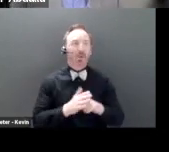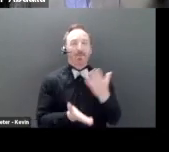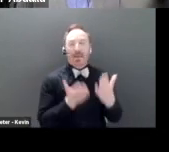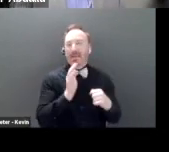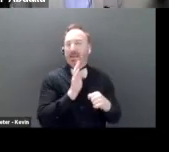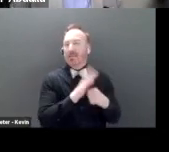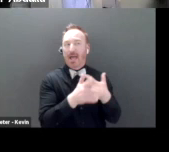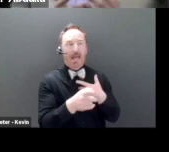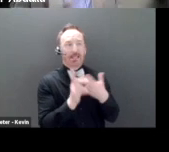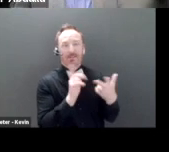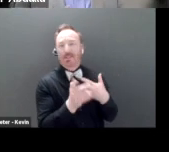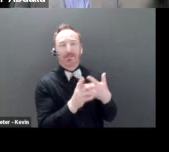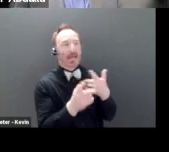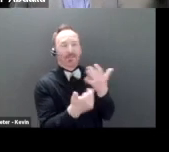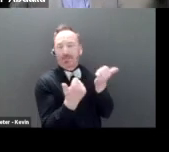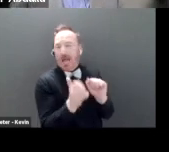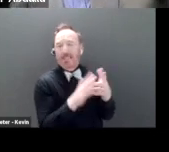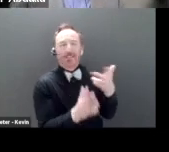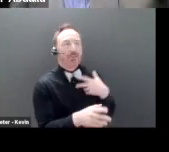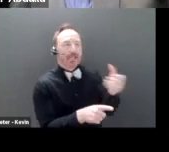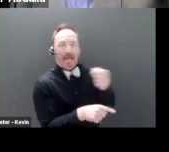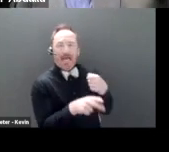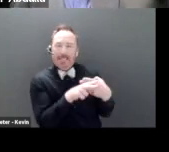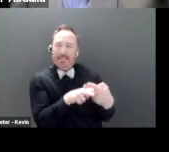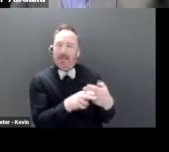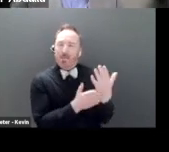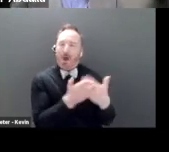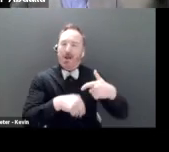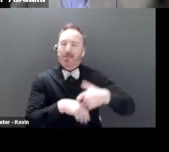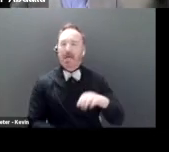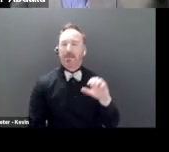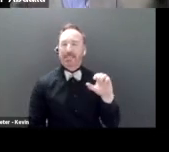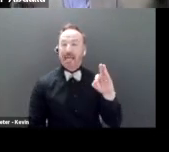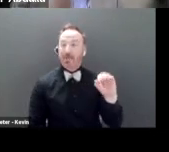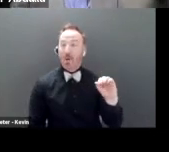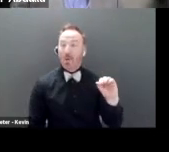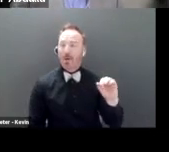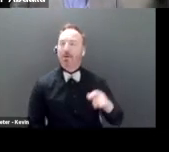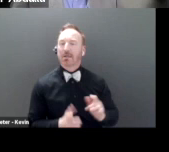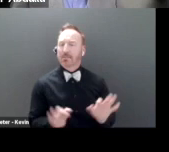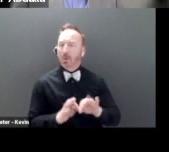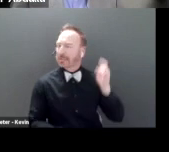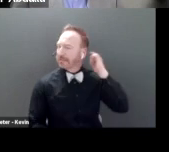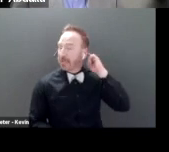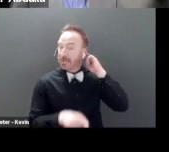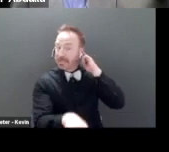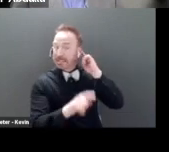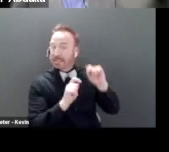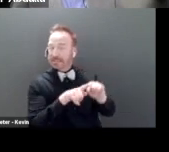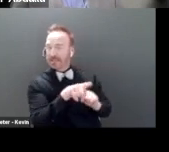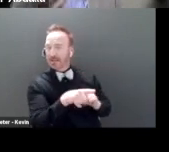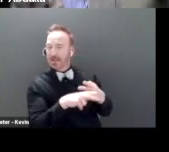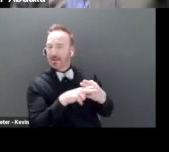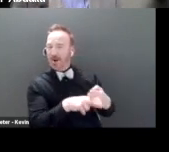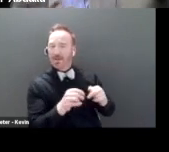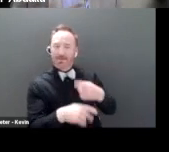something to that effect, keep this in mind, as there might be some negative tax consequences. And so again, this is the cheat sheet.